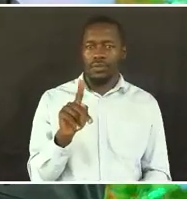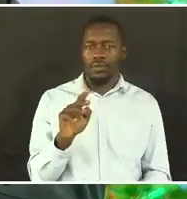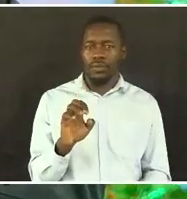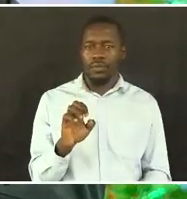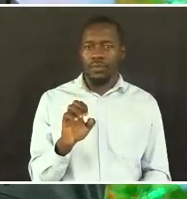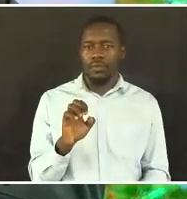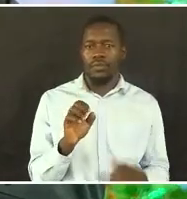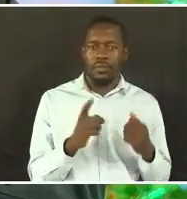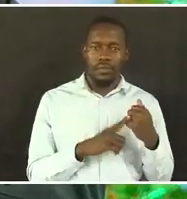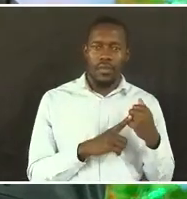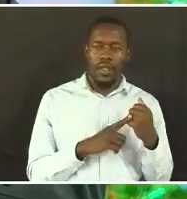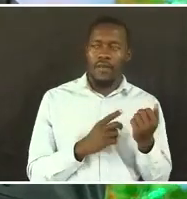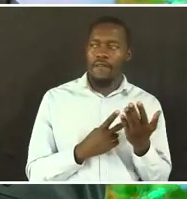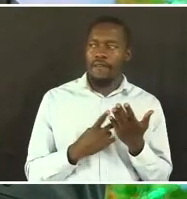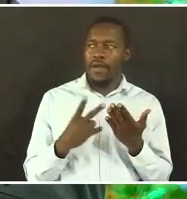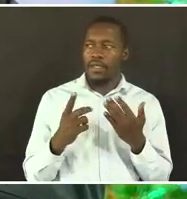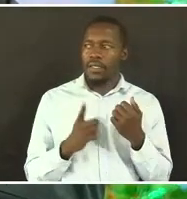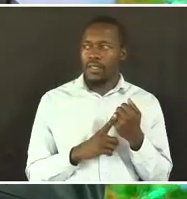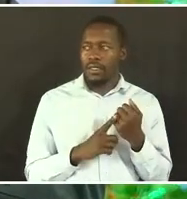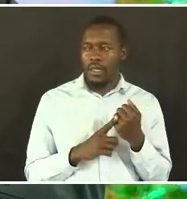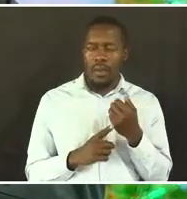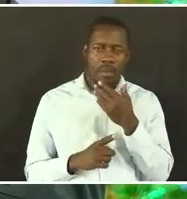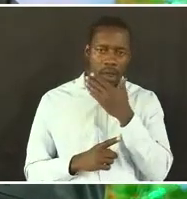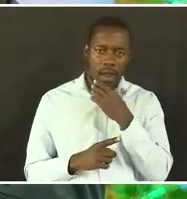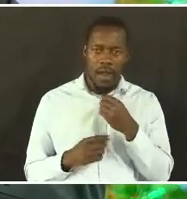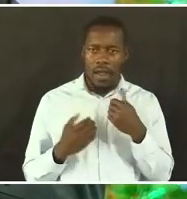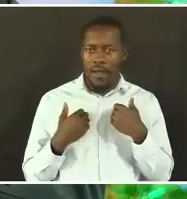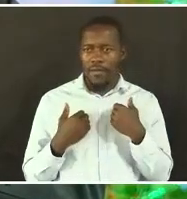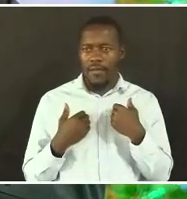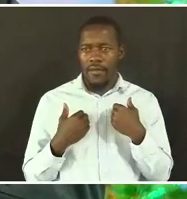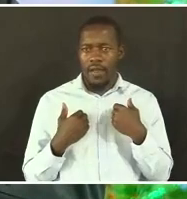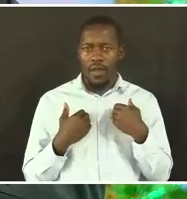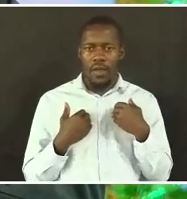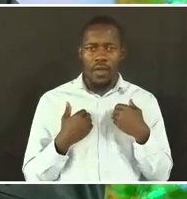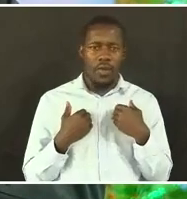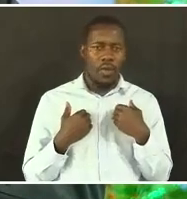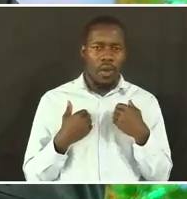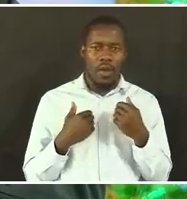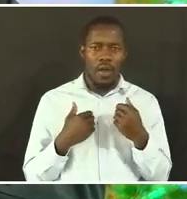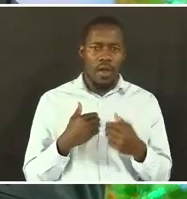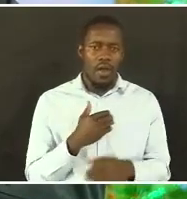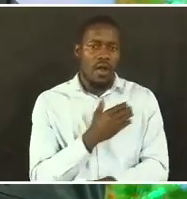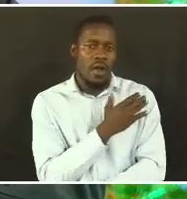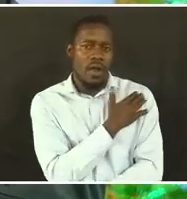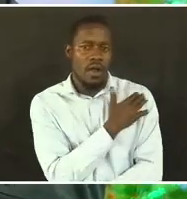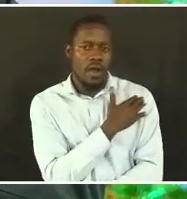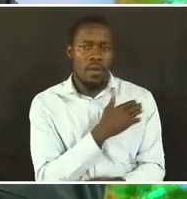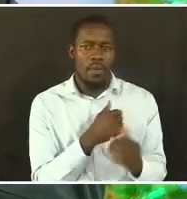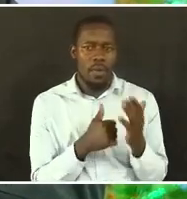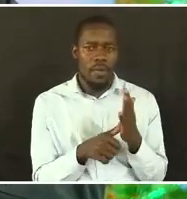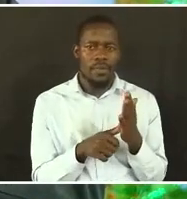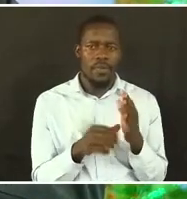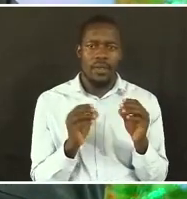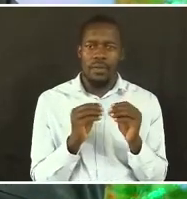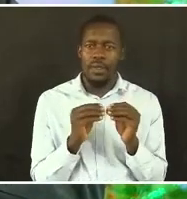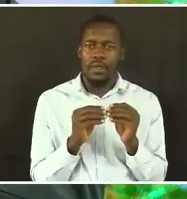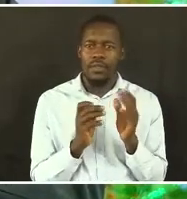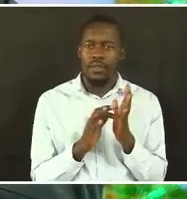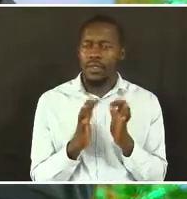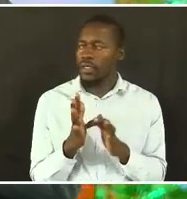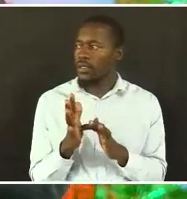man who had a withered hand. It is on Sabbath. This man, he meets Jesus.